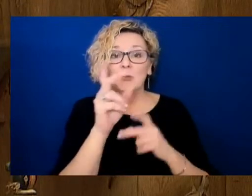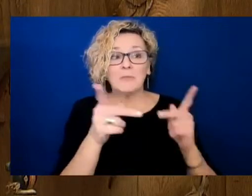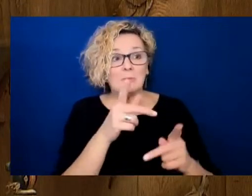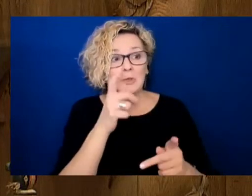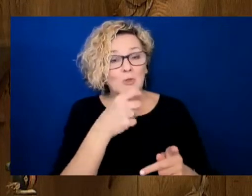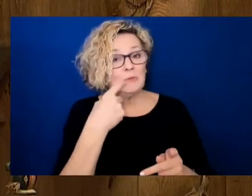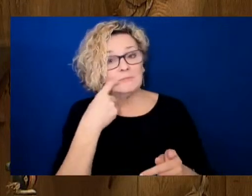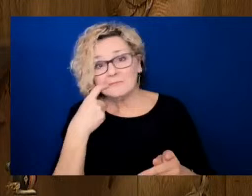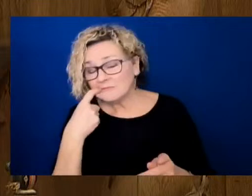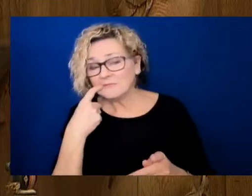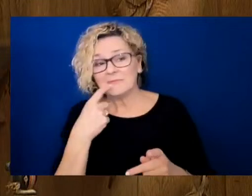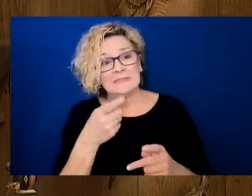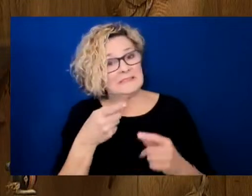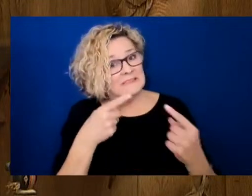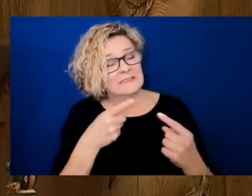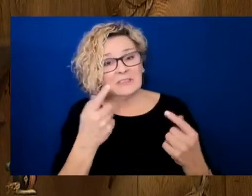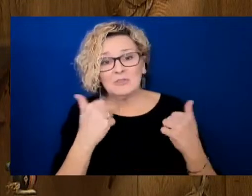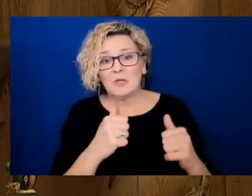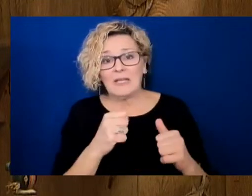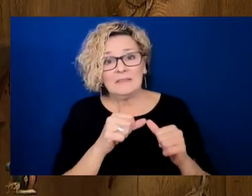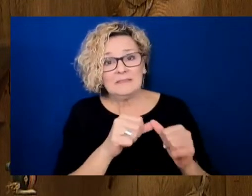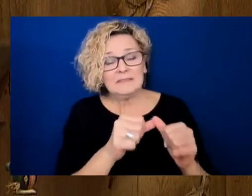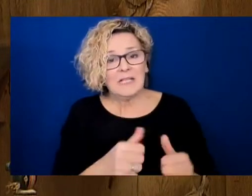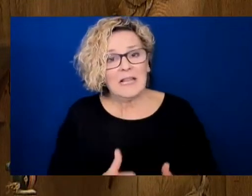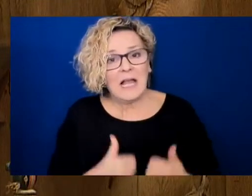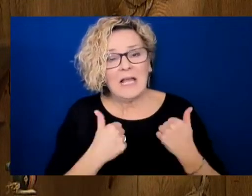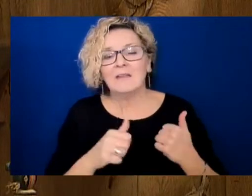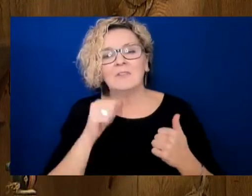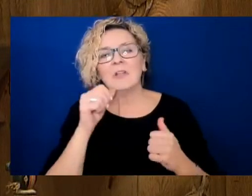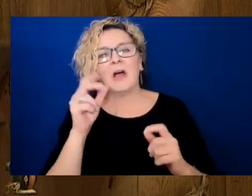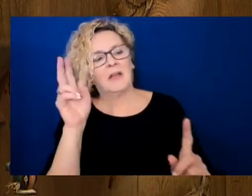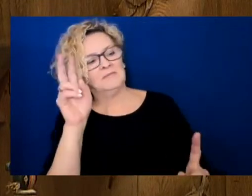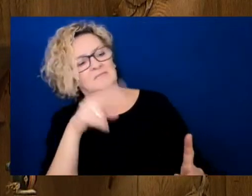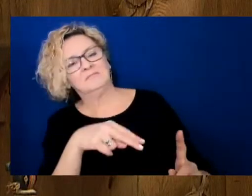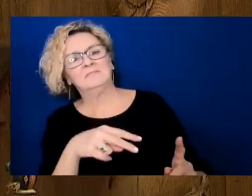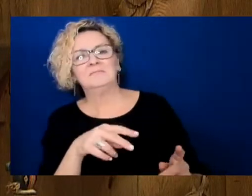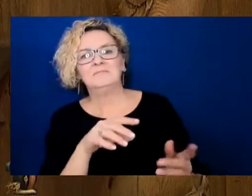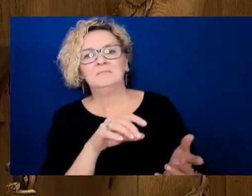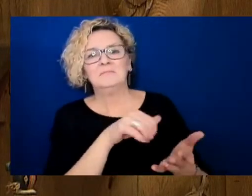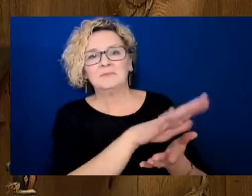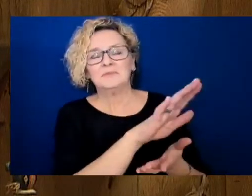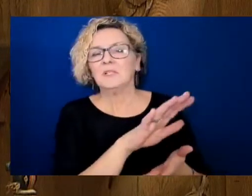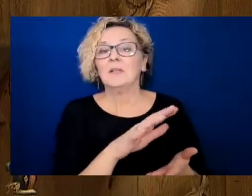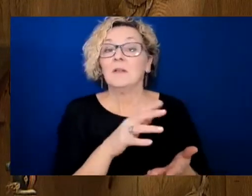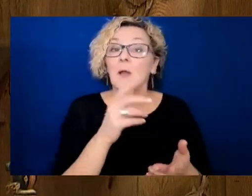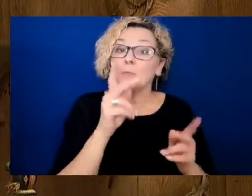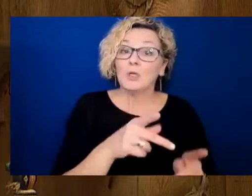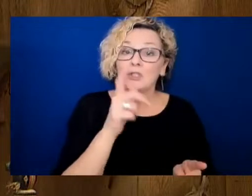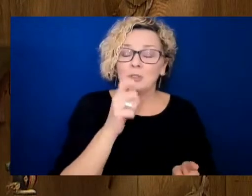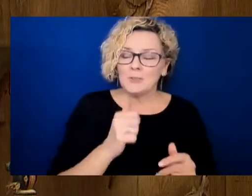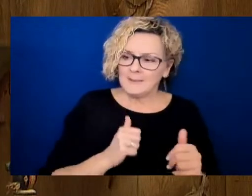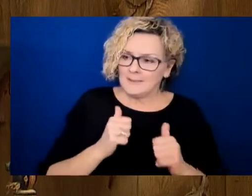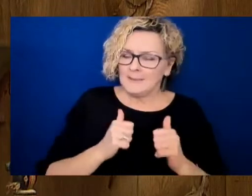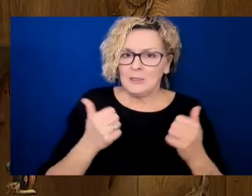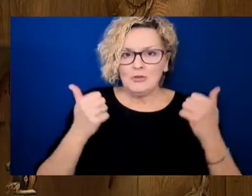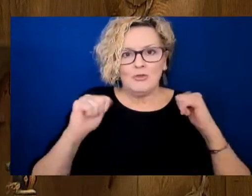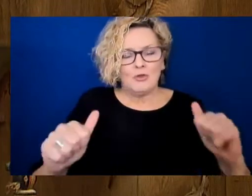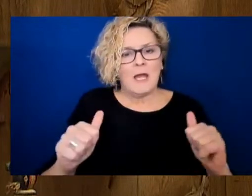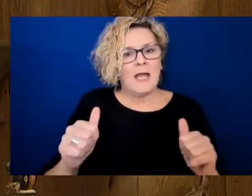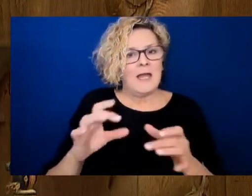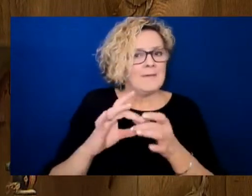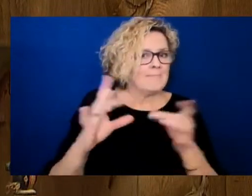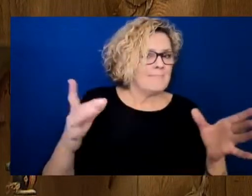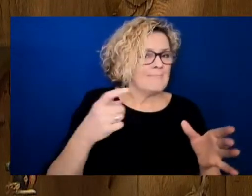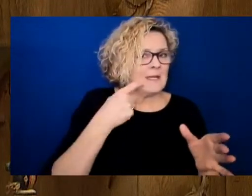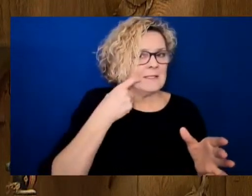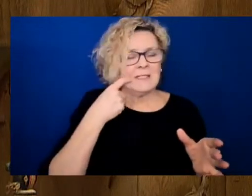alive. And when someone makes the brave decision to break free from addiction, we must ensure they have access to treatment and